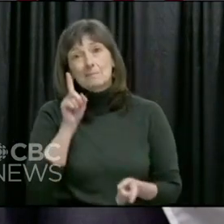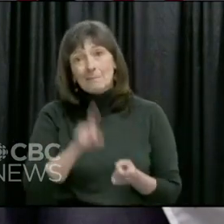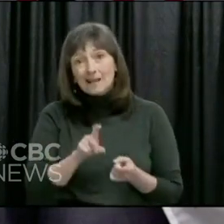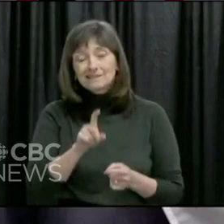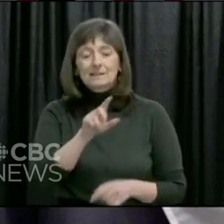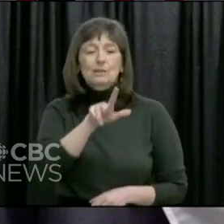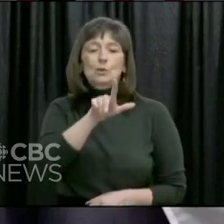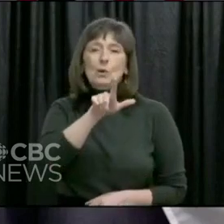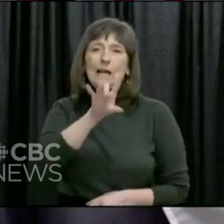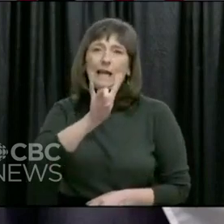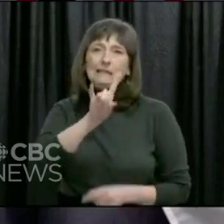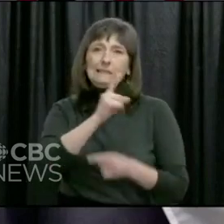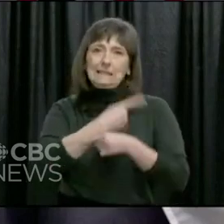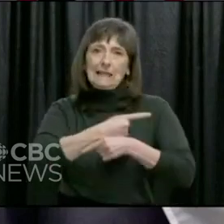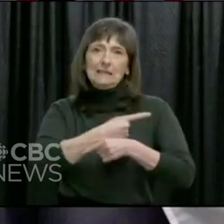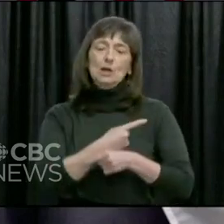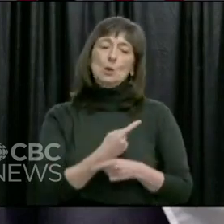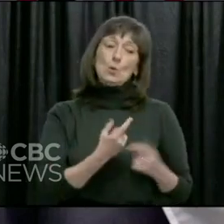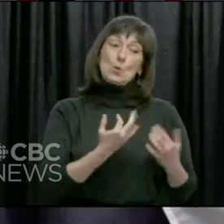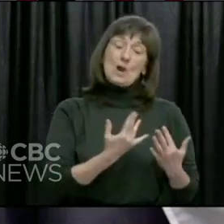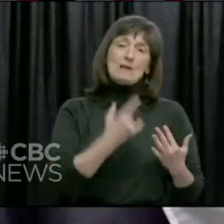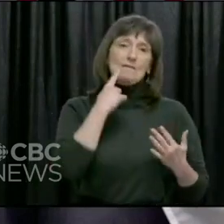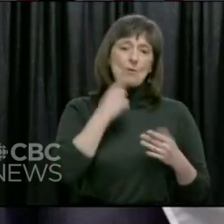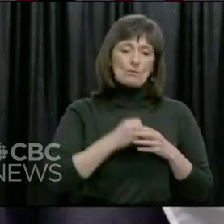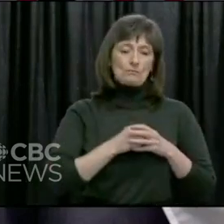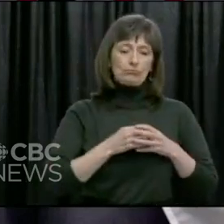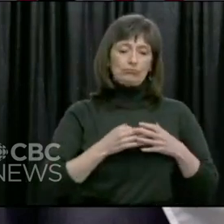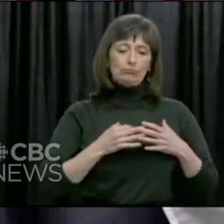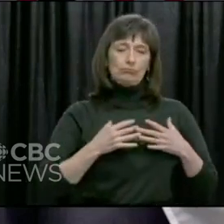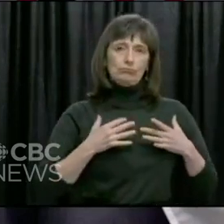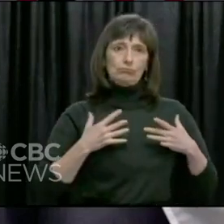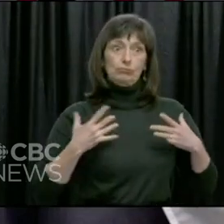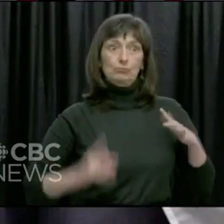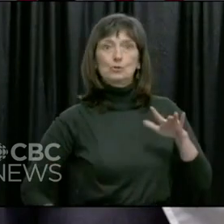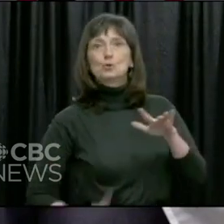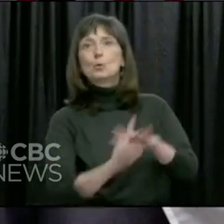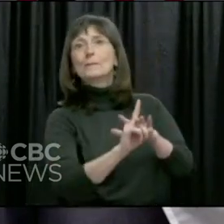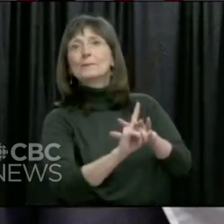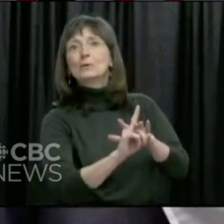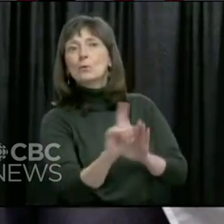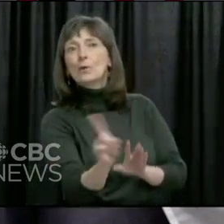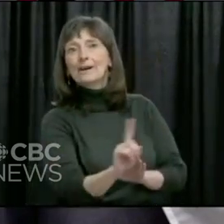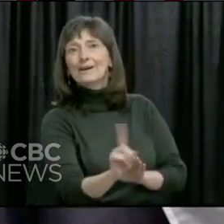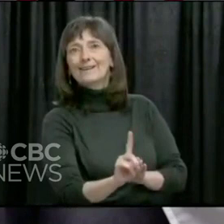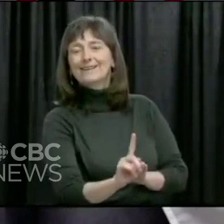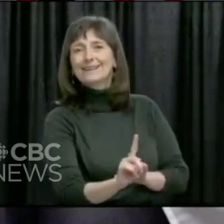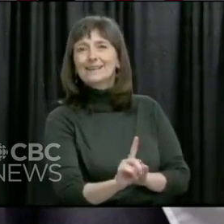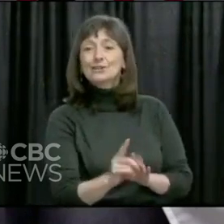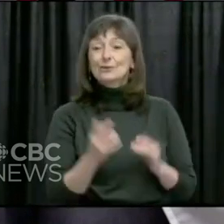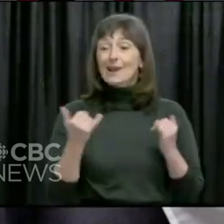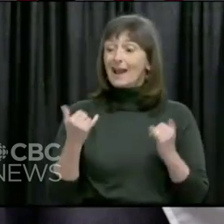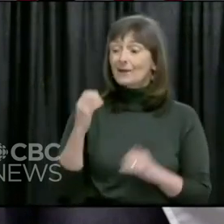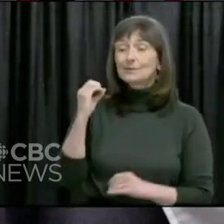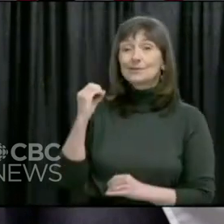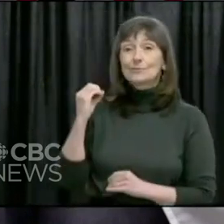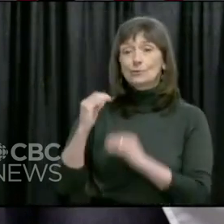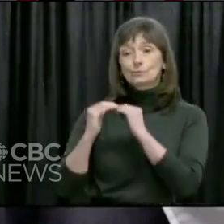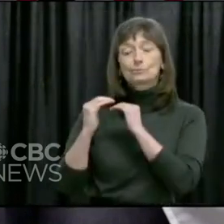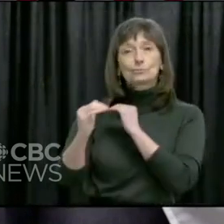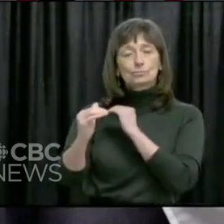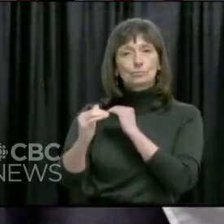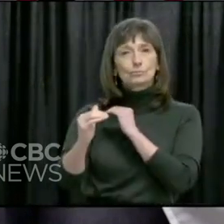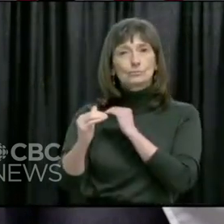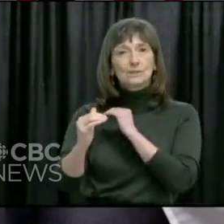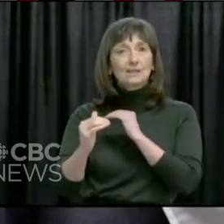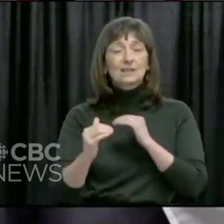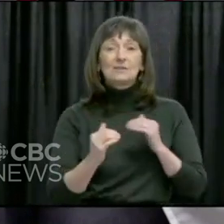days. So while on the surface, it seems as if these measures are not needed at this time of low case counts, they definitely are.